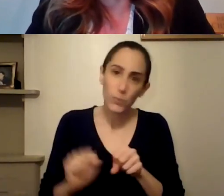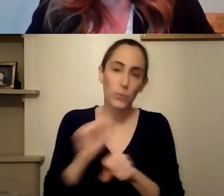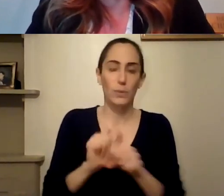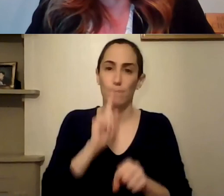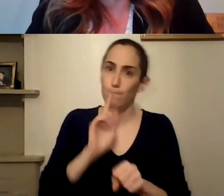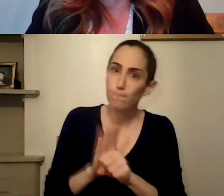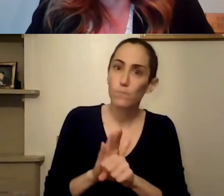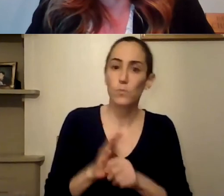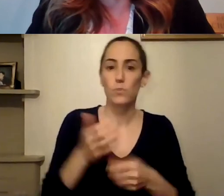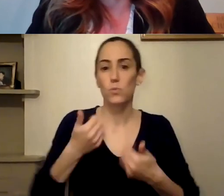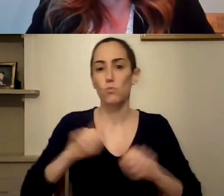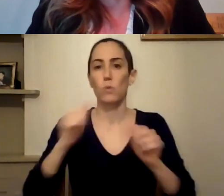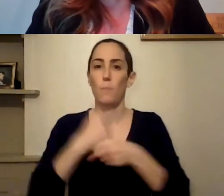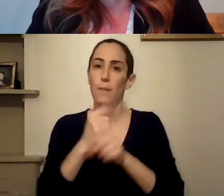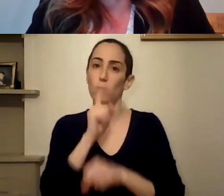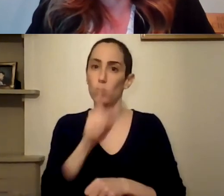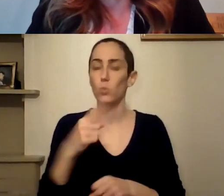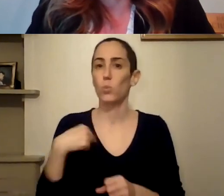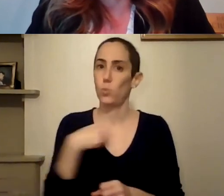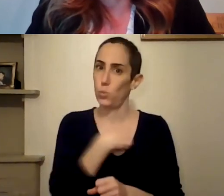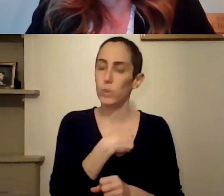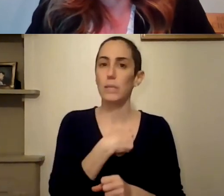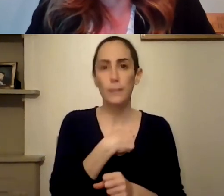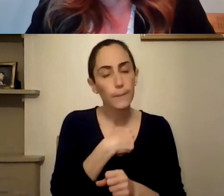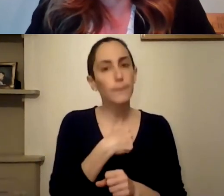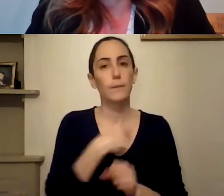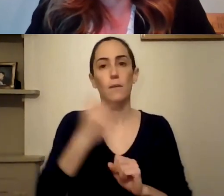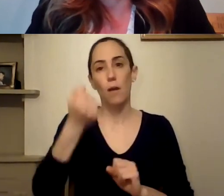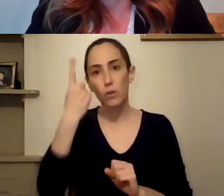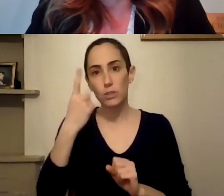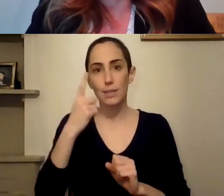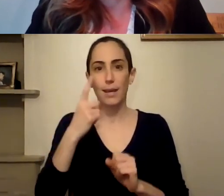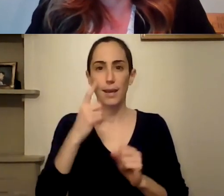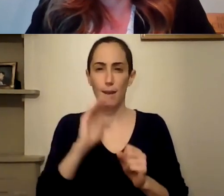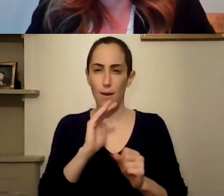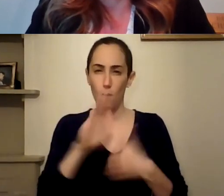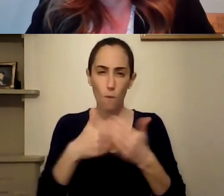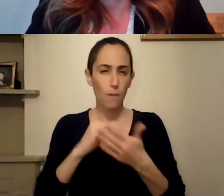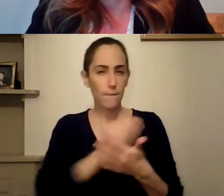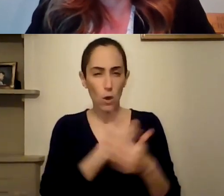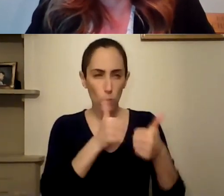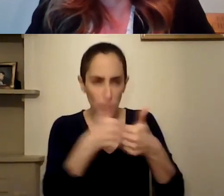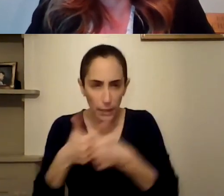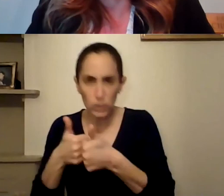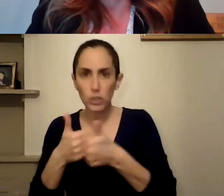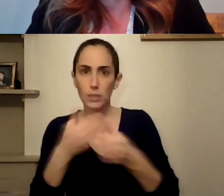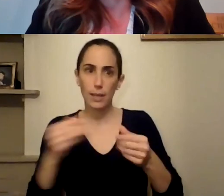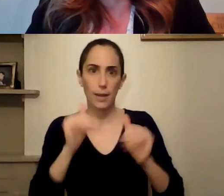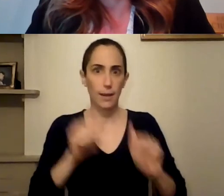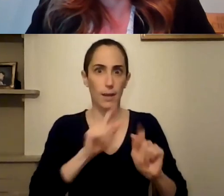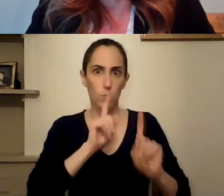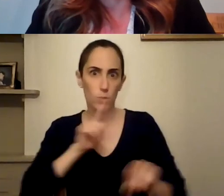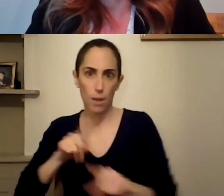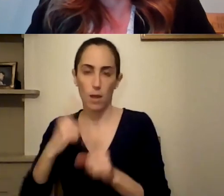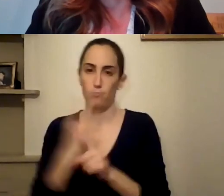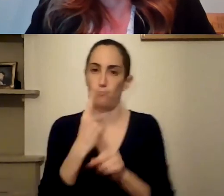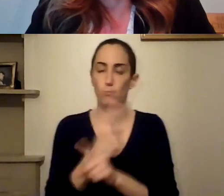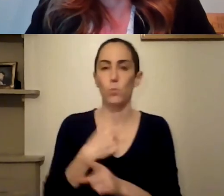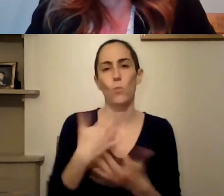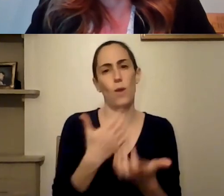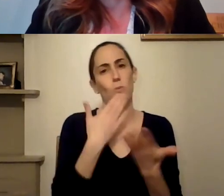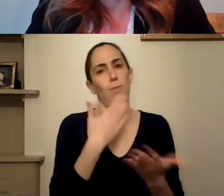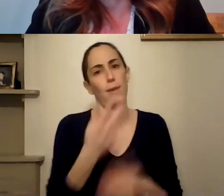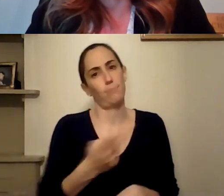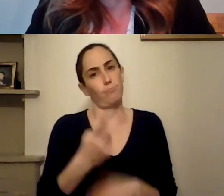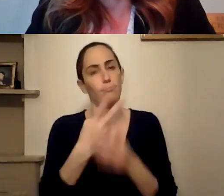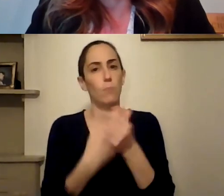that we are really understanding what our challenges are and that we're able to respond. So I'd like to really thank both of